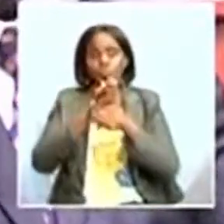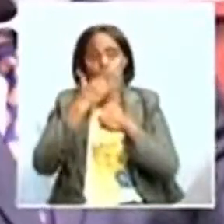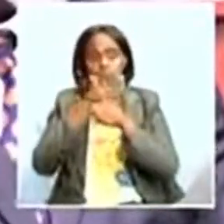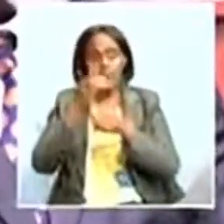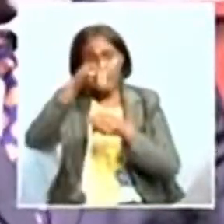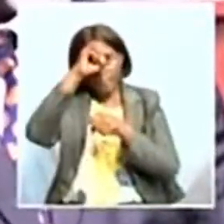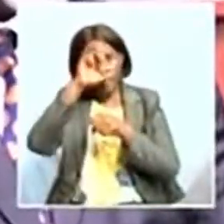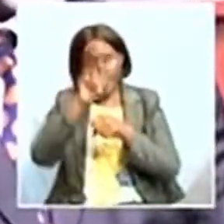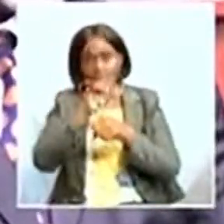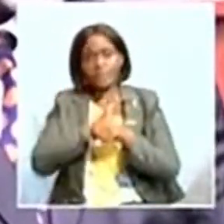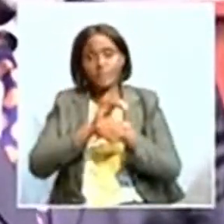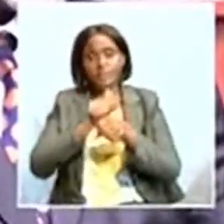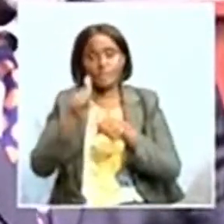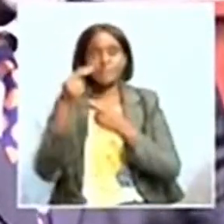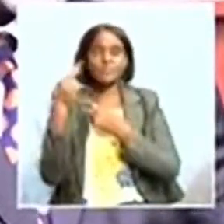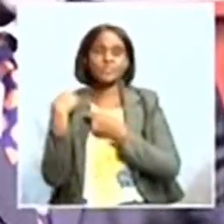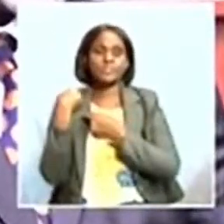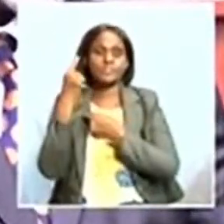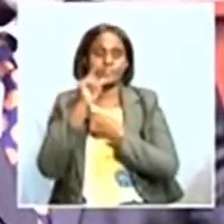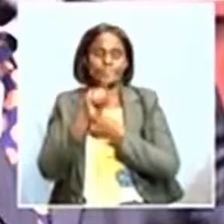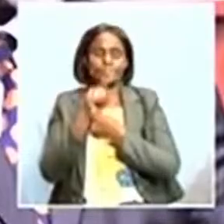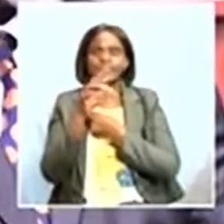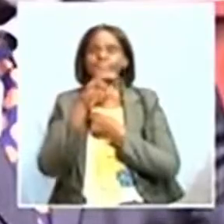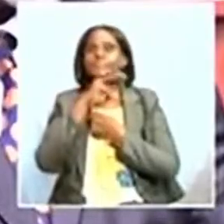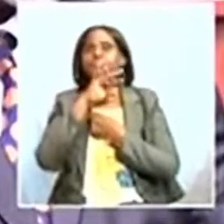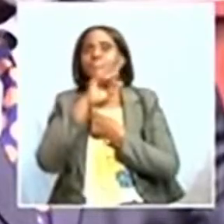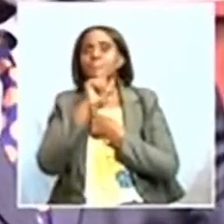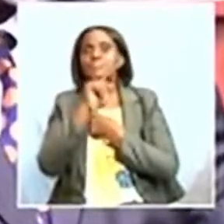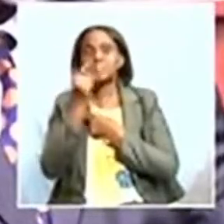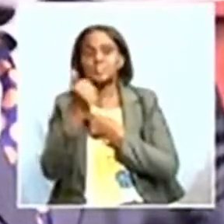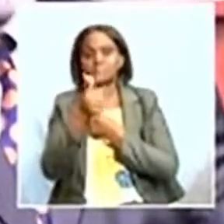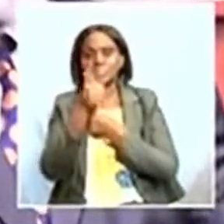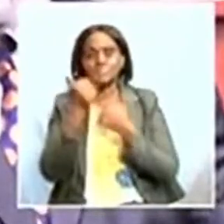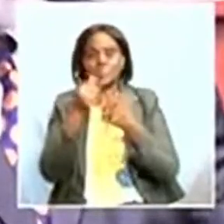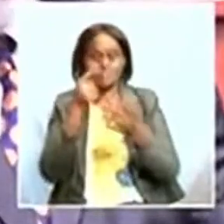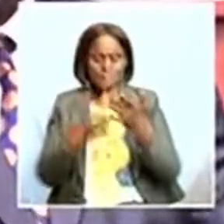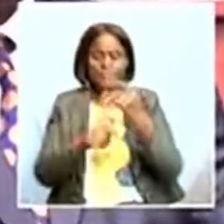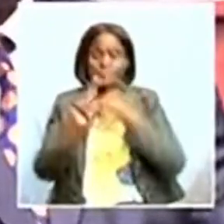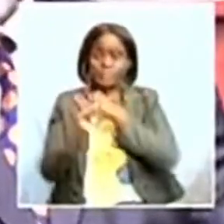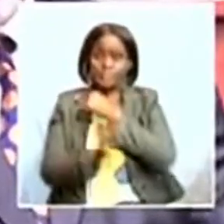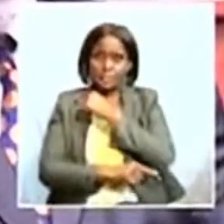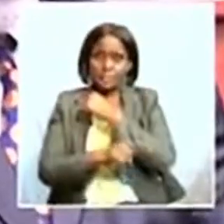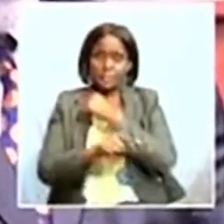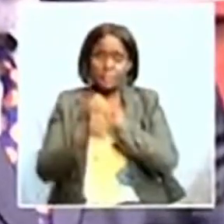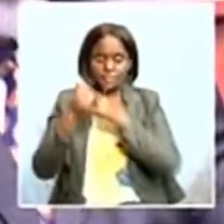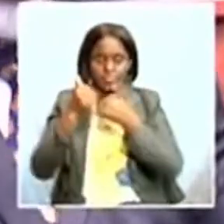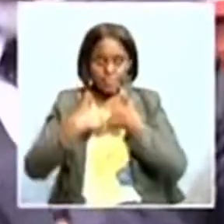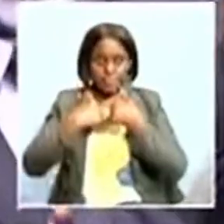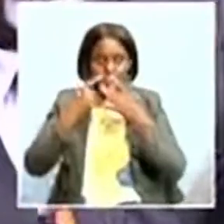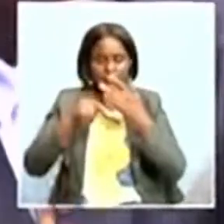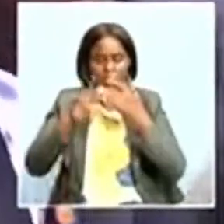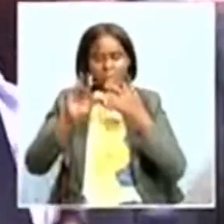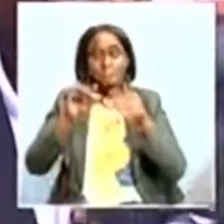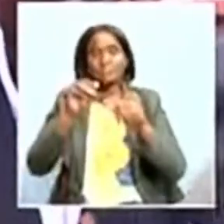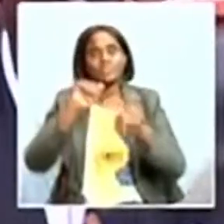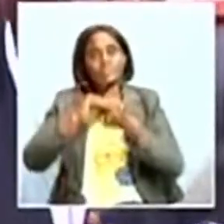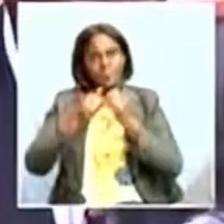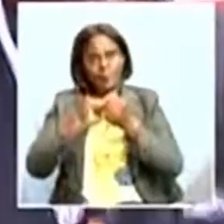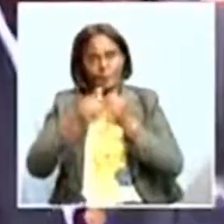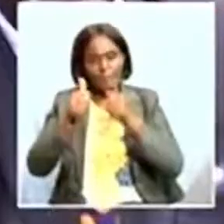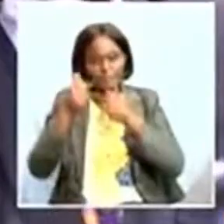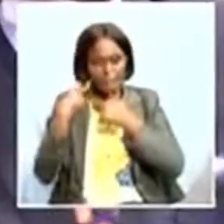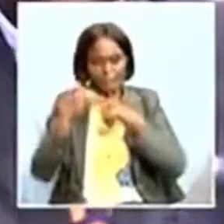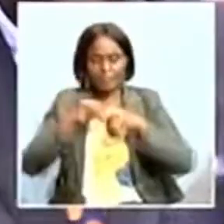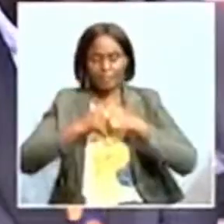mining company responsible for this pollution obviously is punished, and that it takes some of that liability.